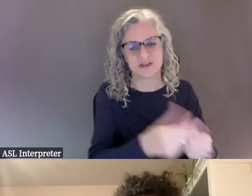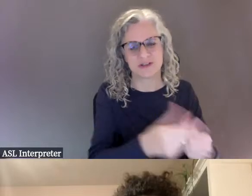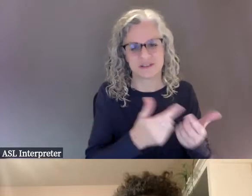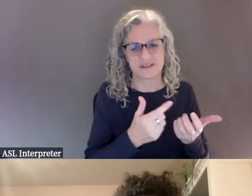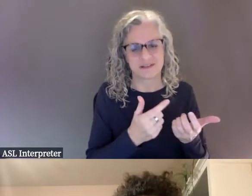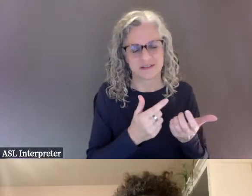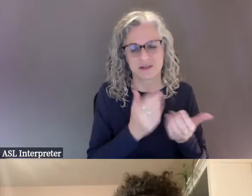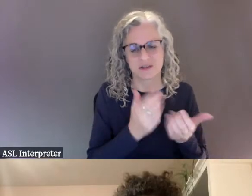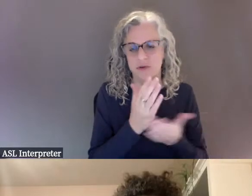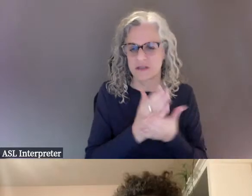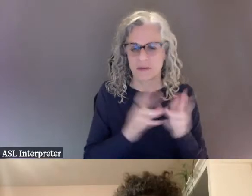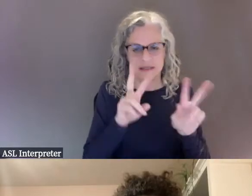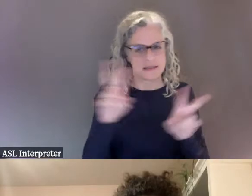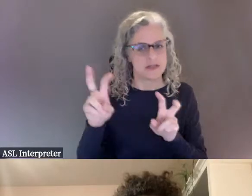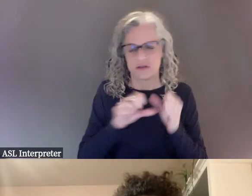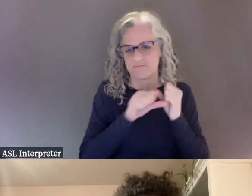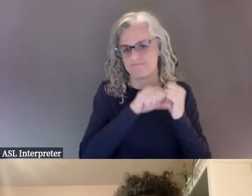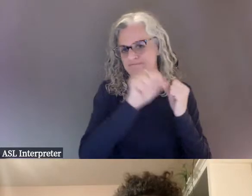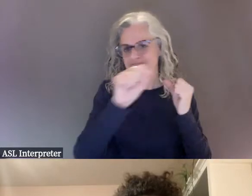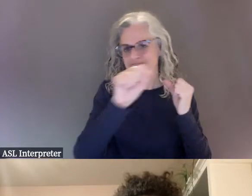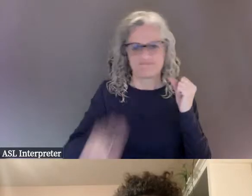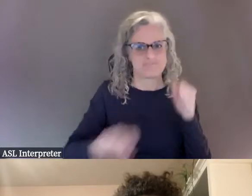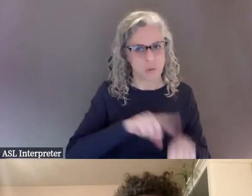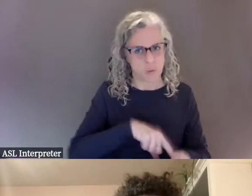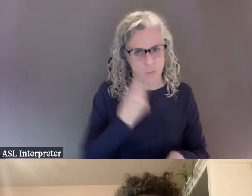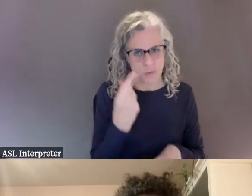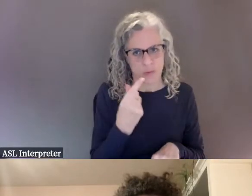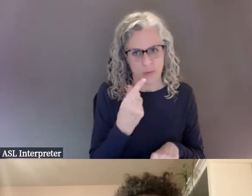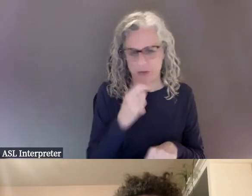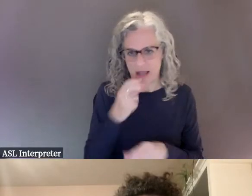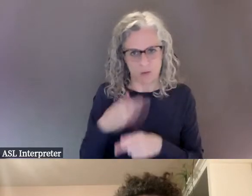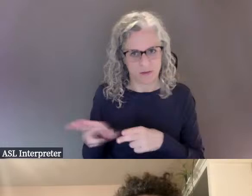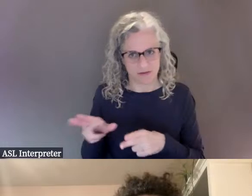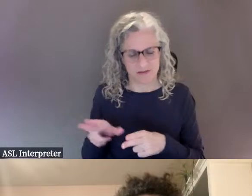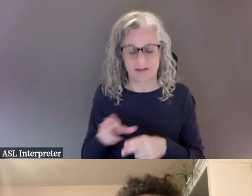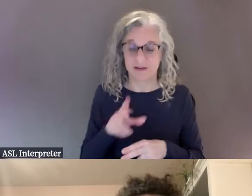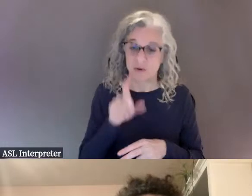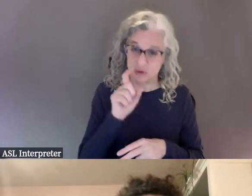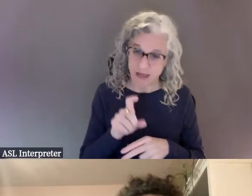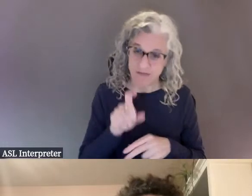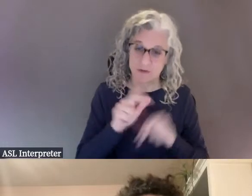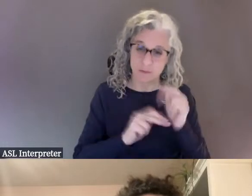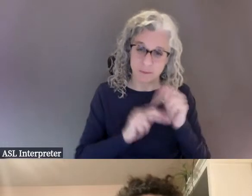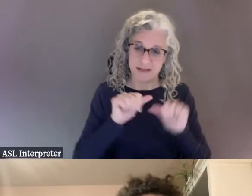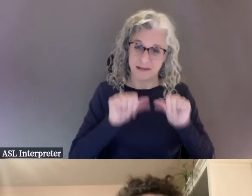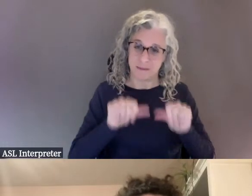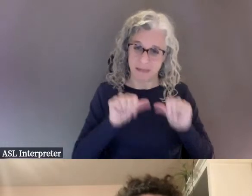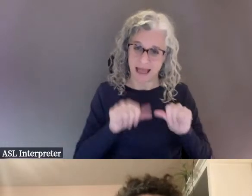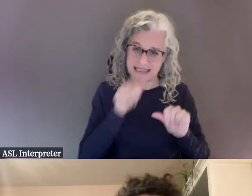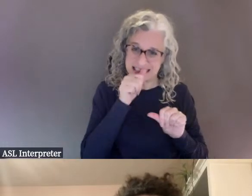versus, quicker. And so this is long term. And so you need the capacity, you need to build out your capacity for